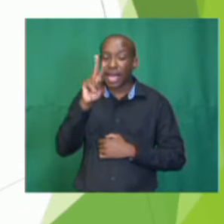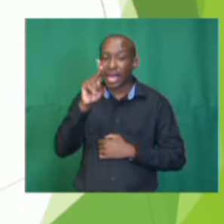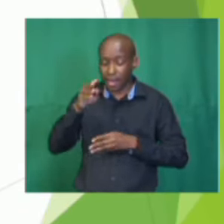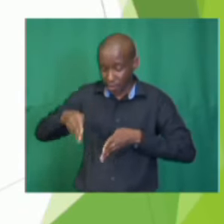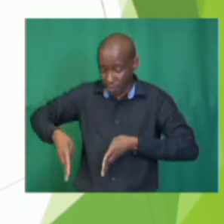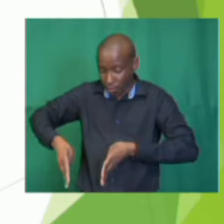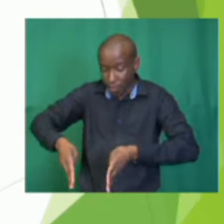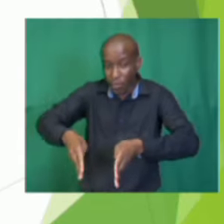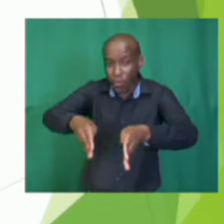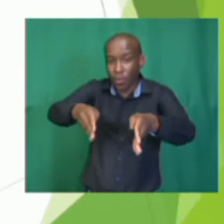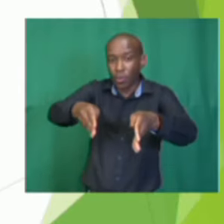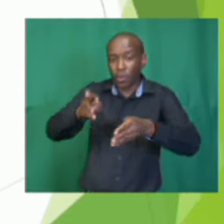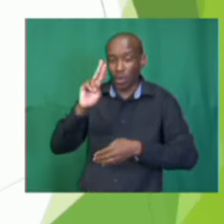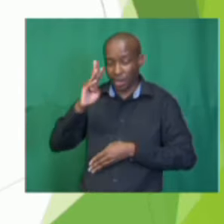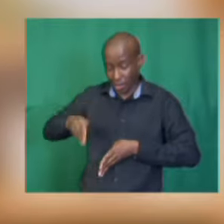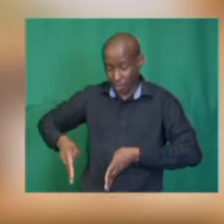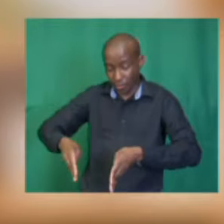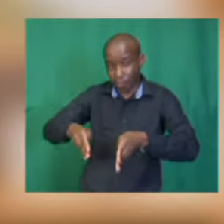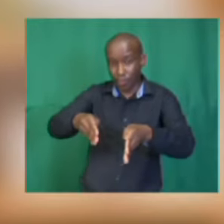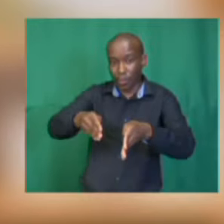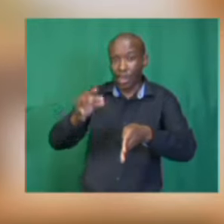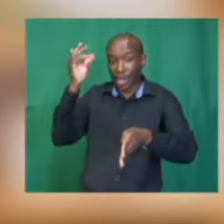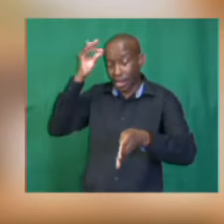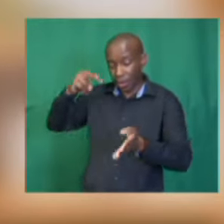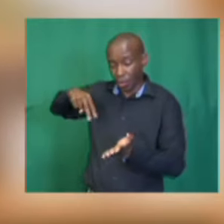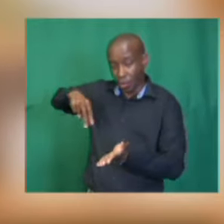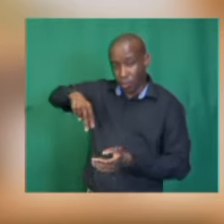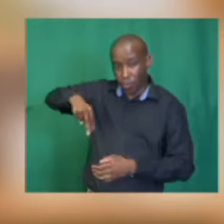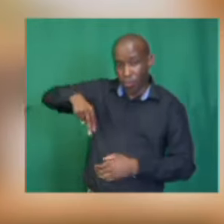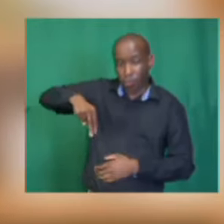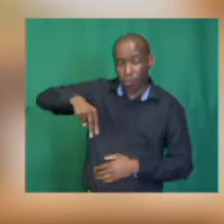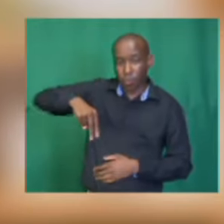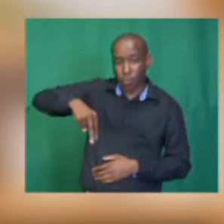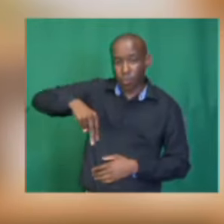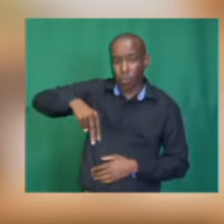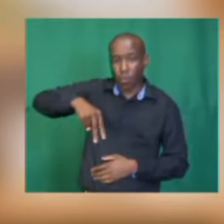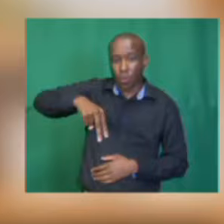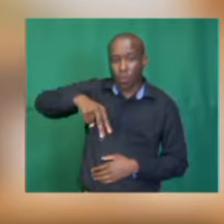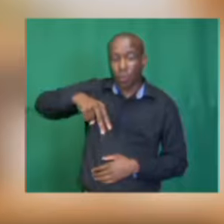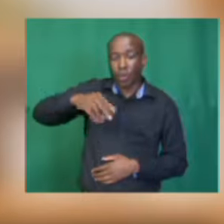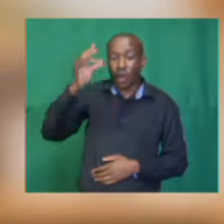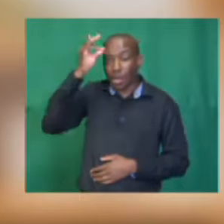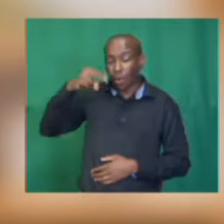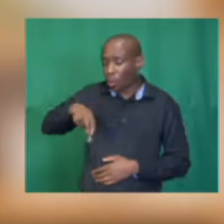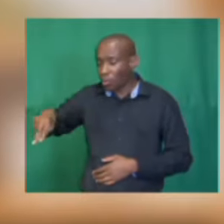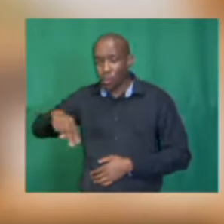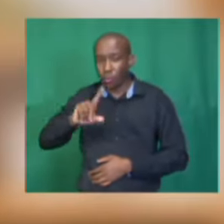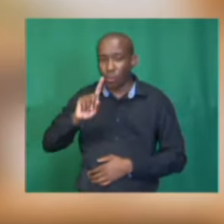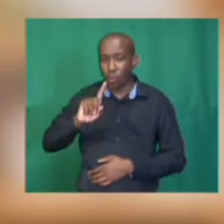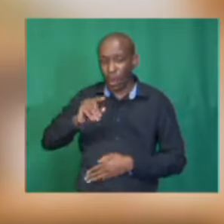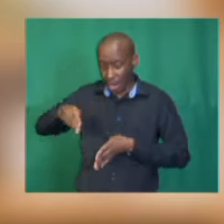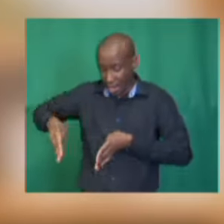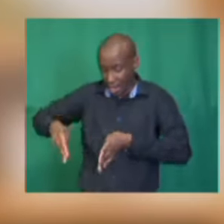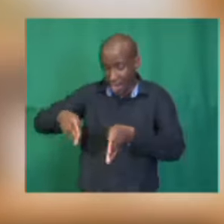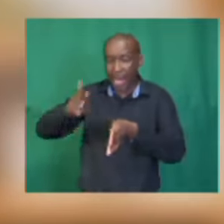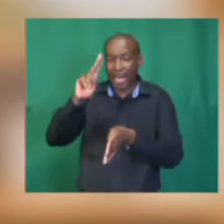laid where the king will walk on. He does not just walk on the ground. That is the very